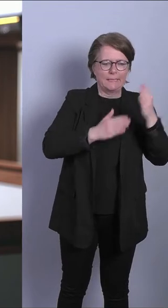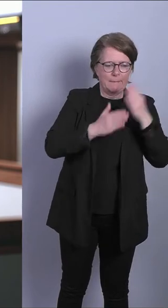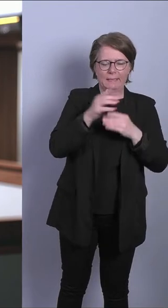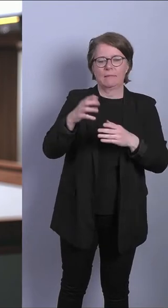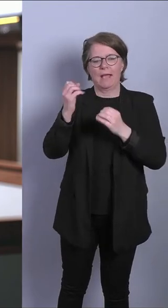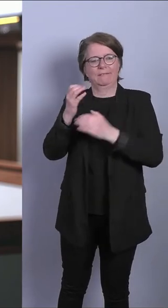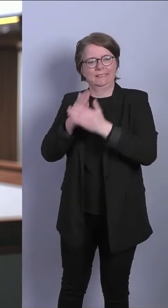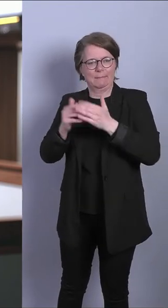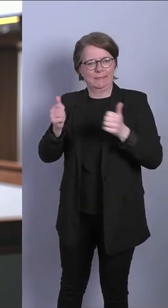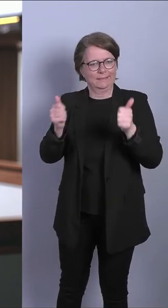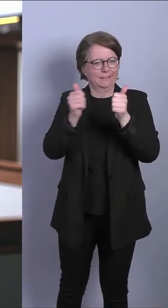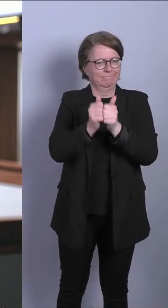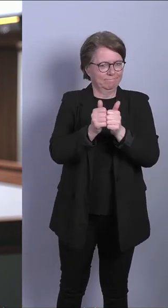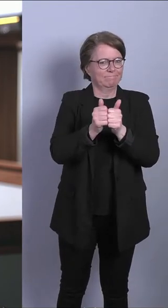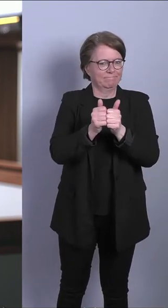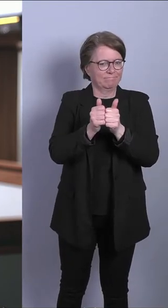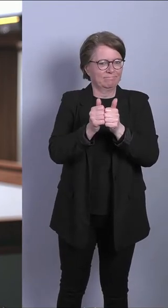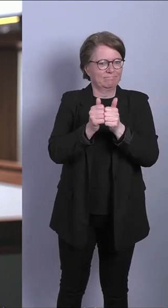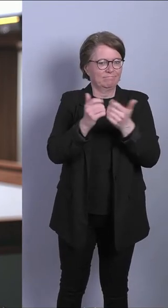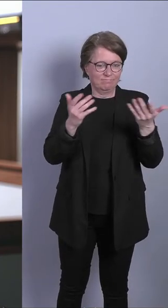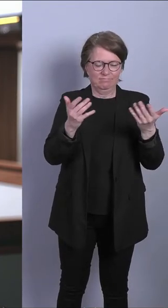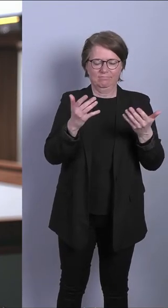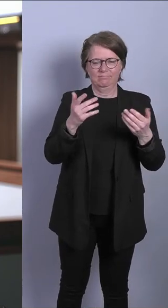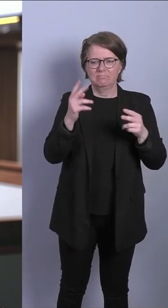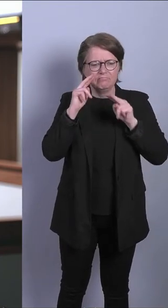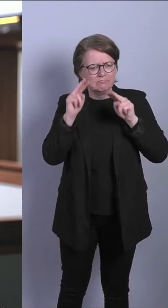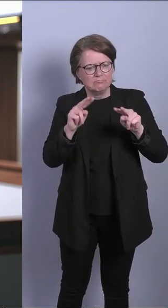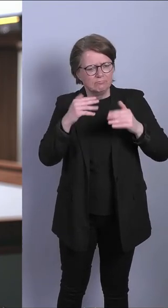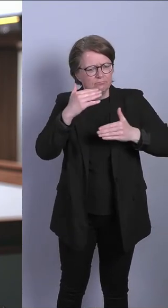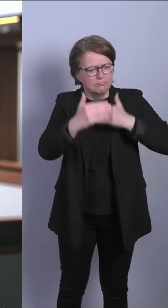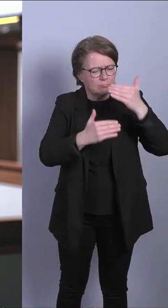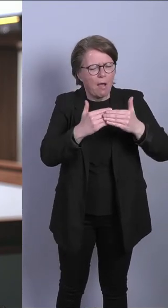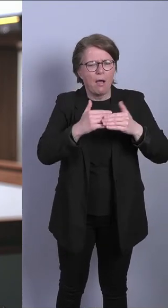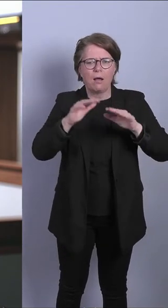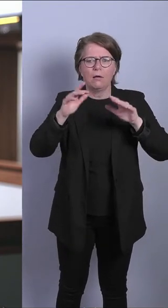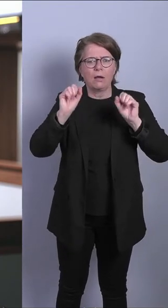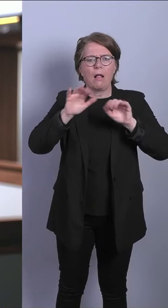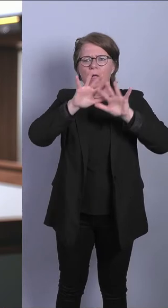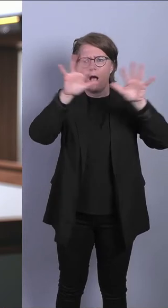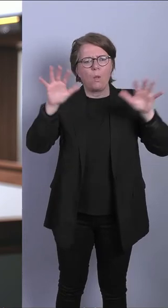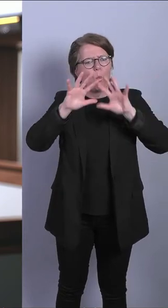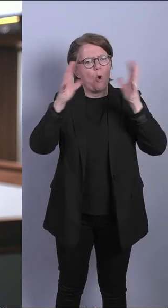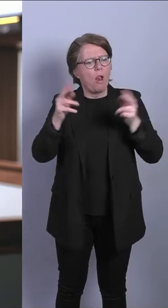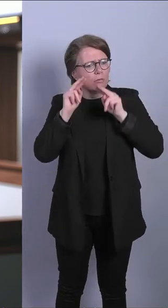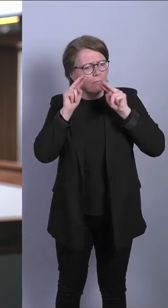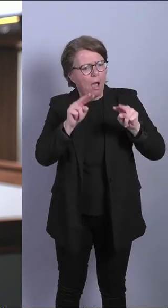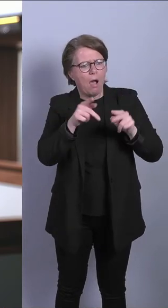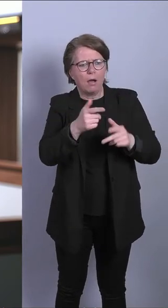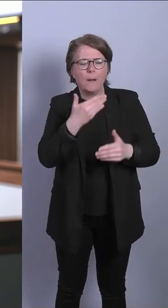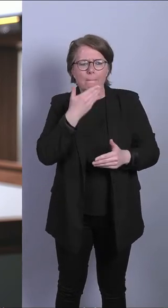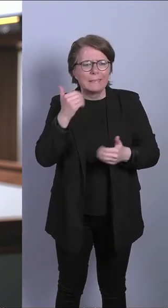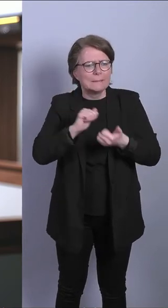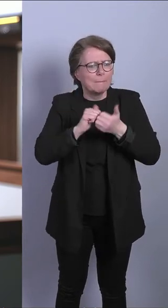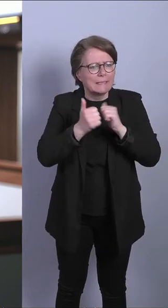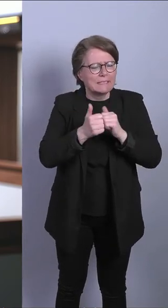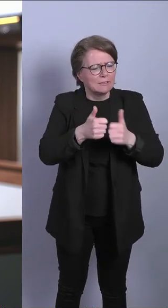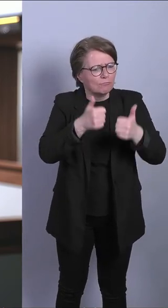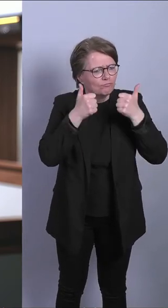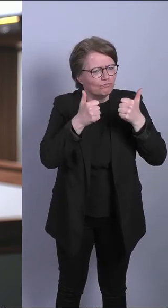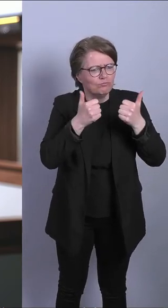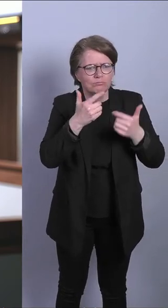together. I hope that this best practice will also become the standard for future major events in Germany.